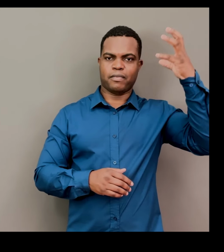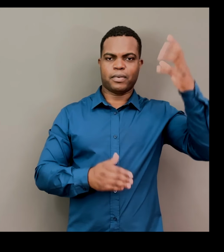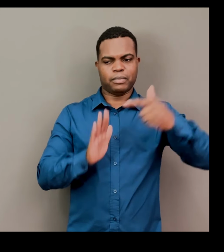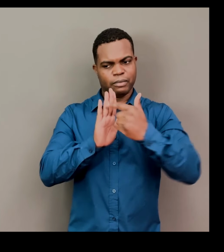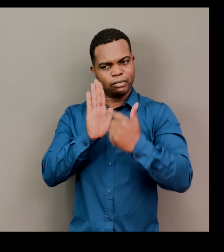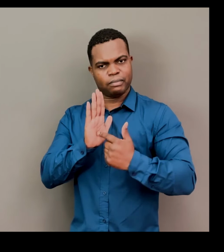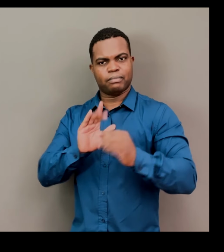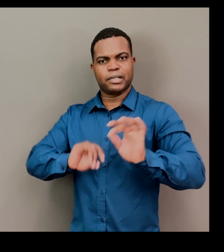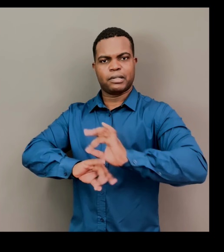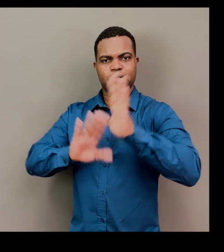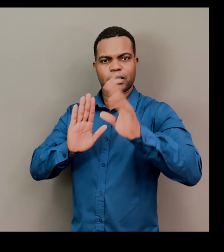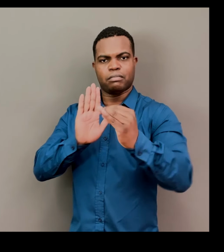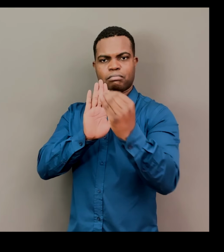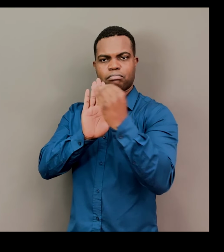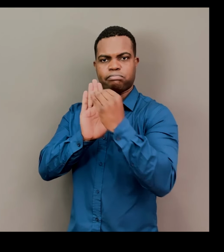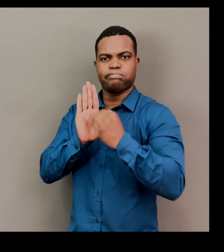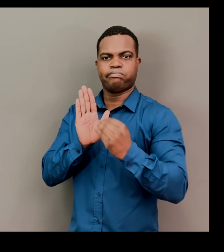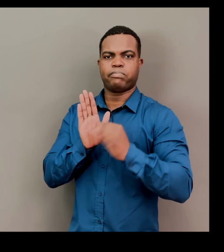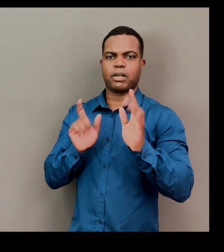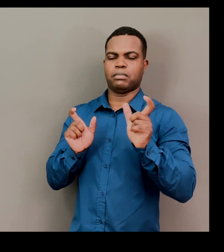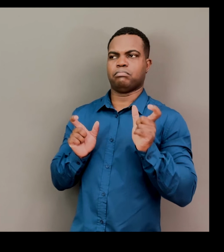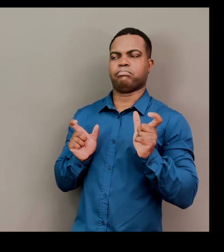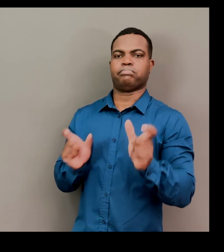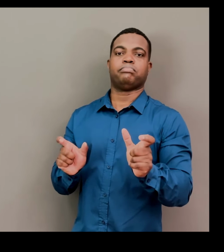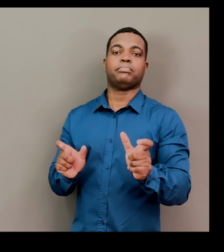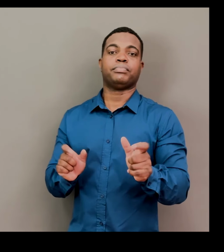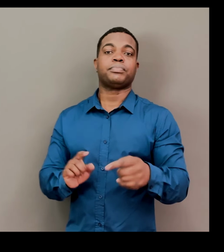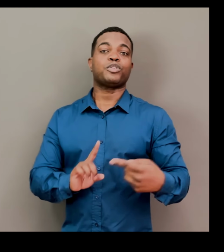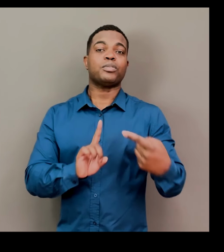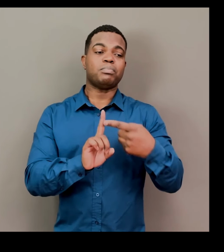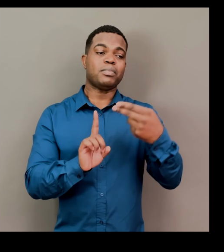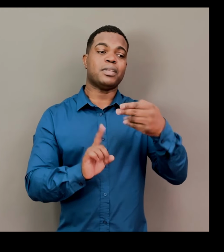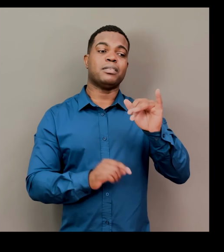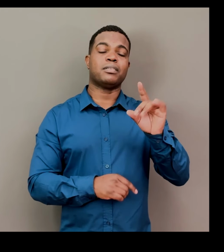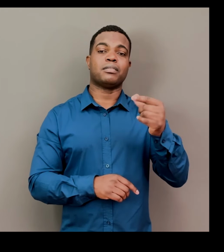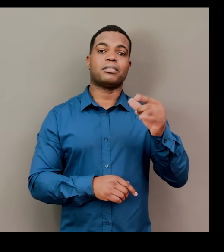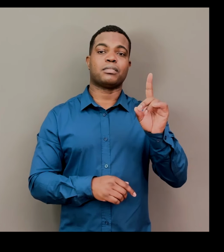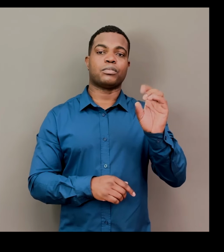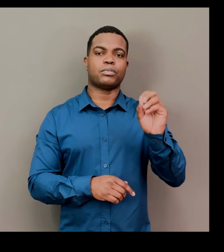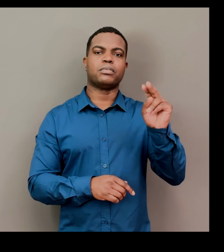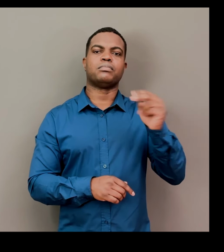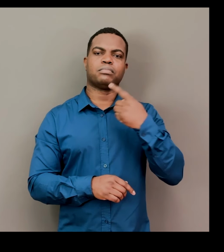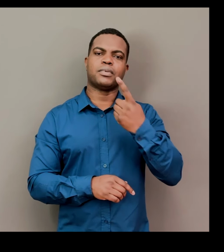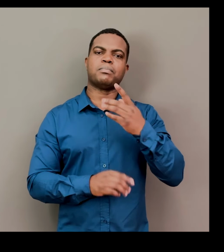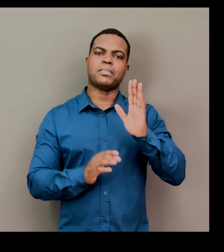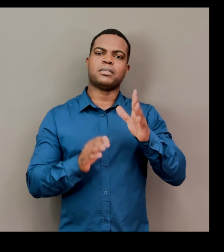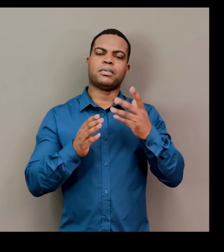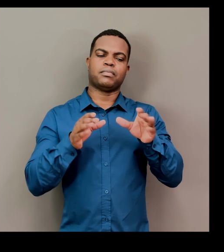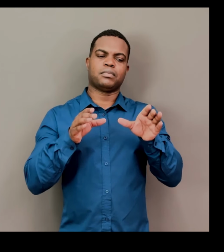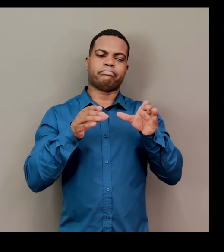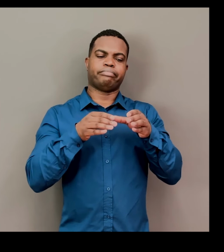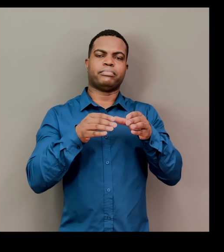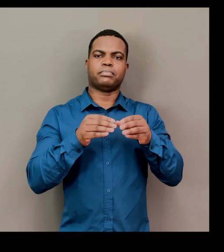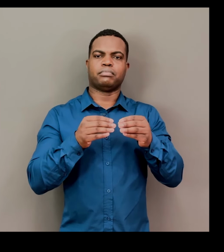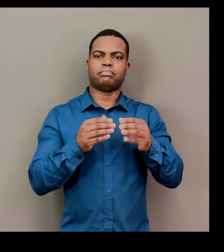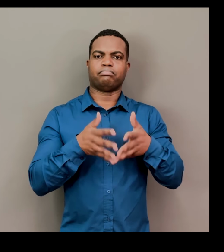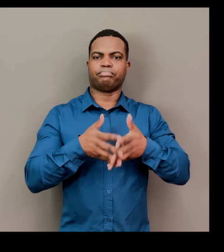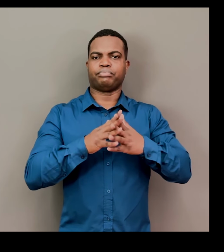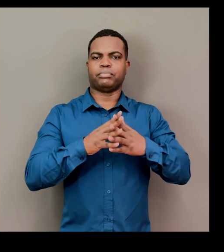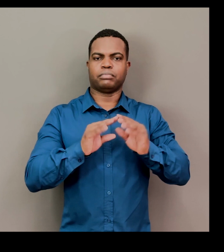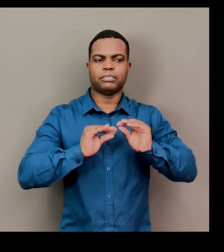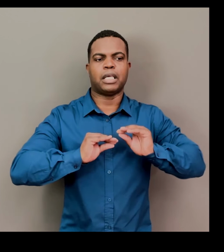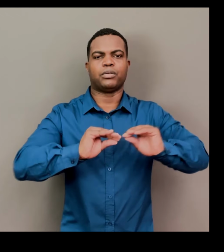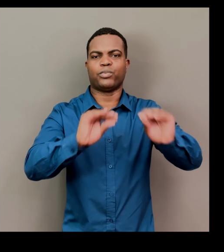regulation or industry censorship, Higdon argues for the introduction of critical news literacy education